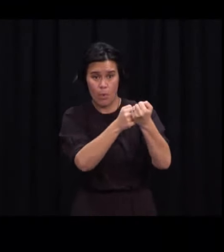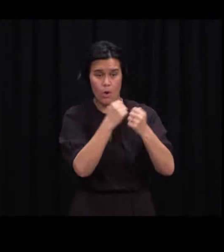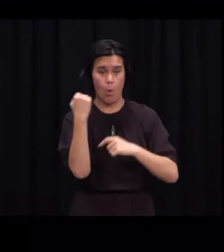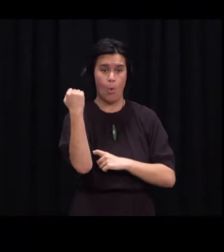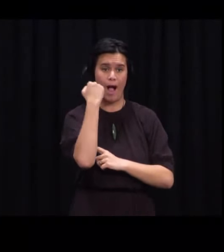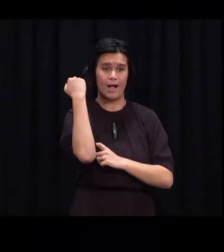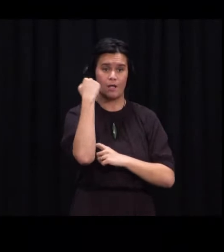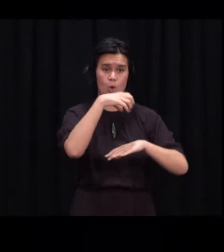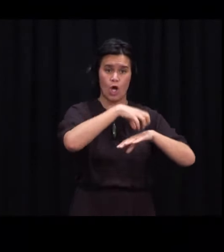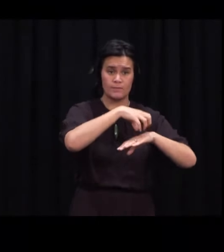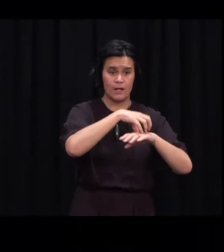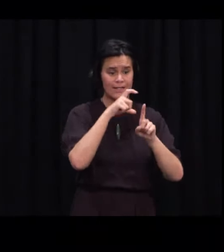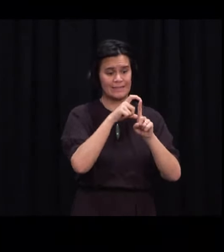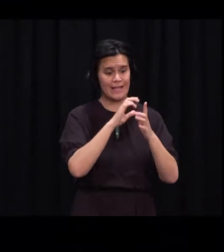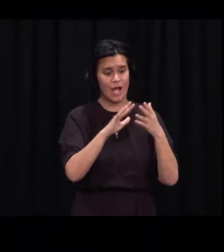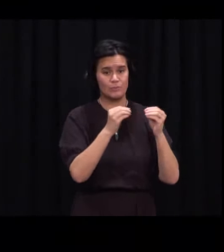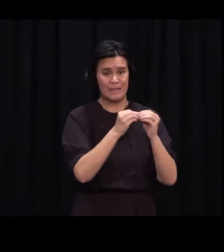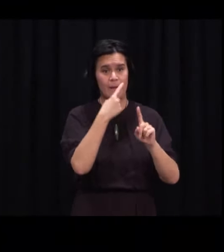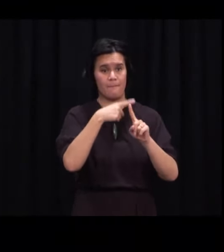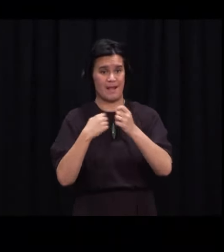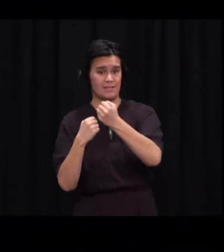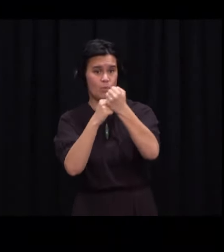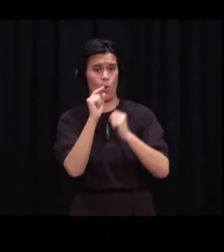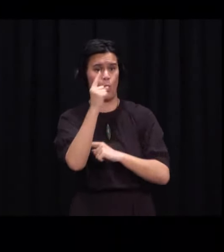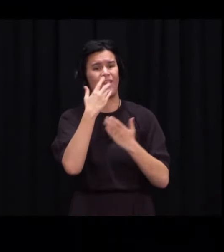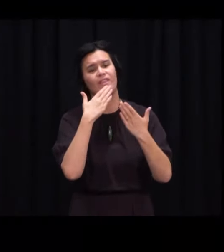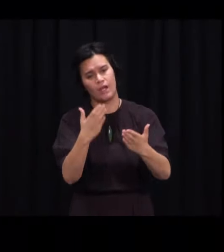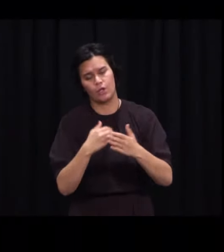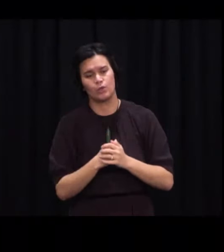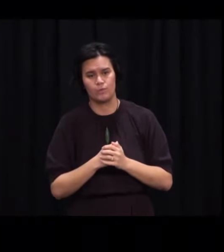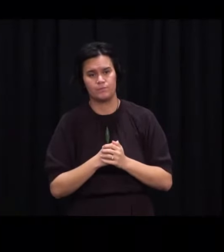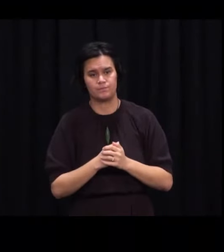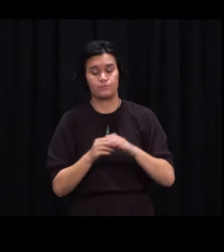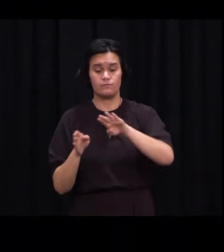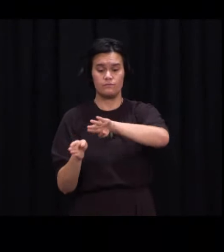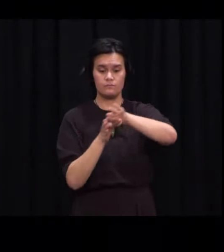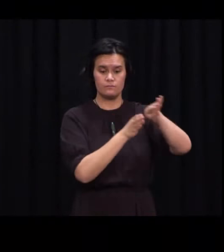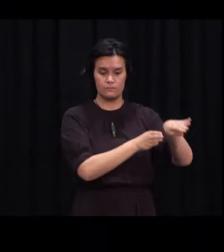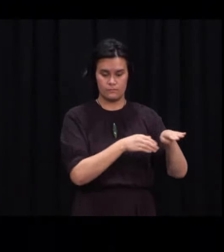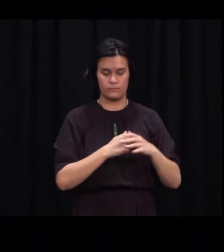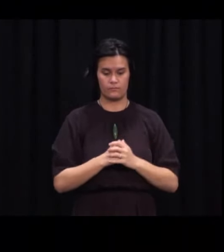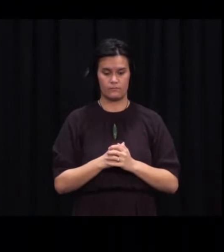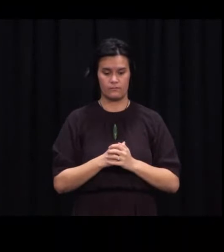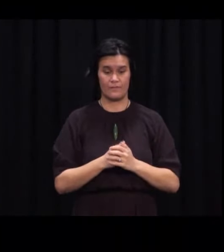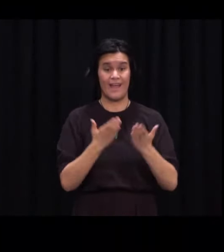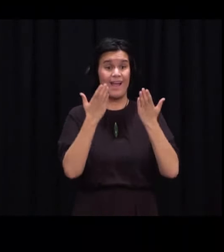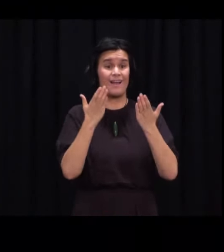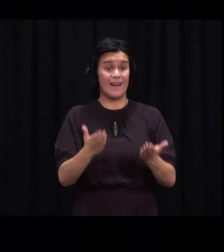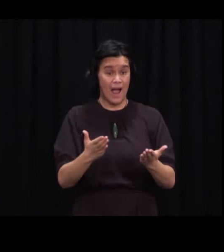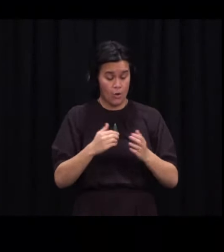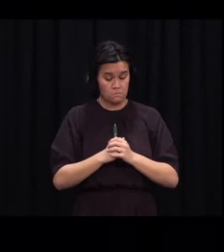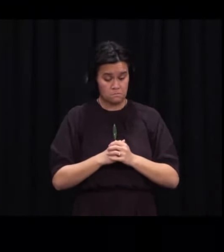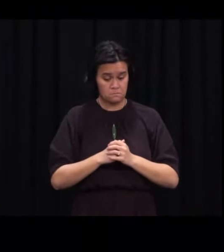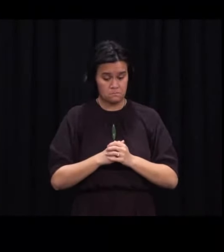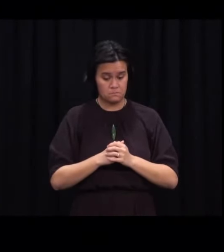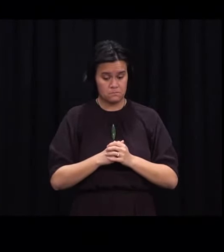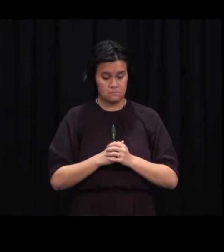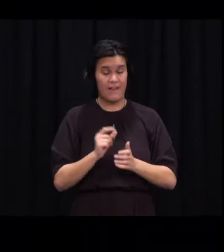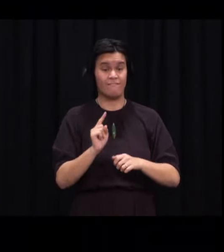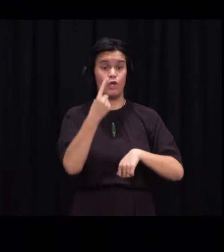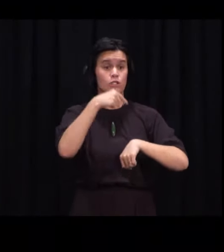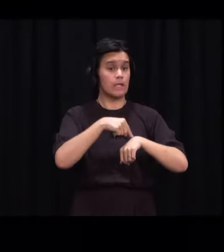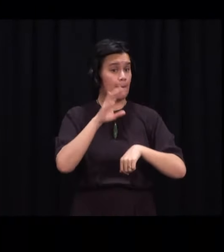area. Now, I'll come back to our status more generally. We're now 1 month and 4 days in from